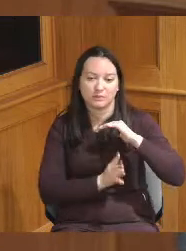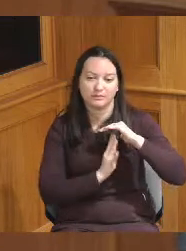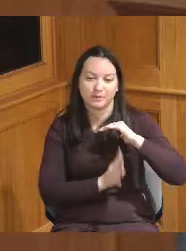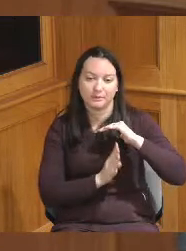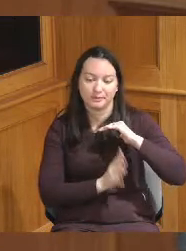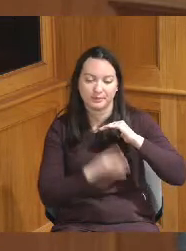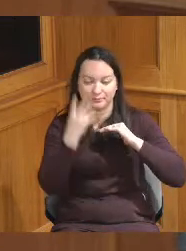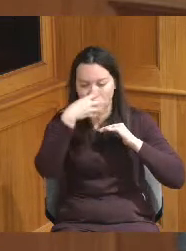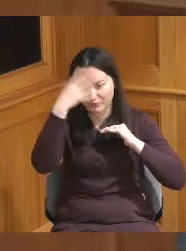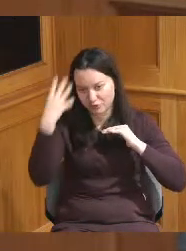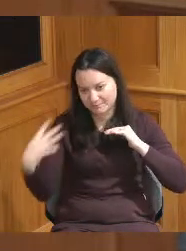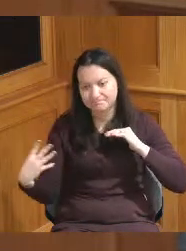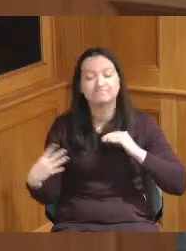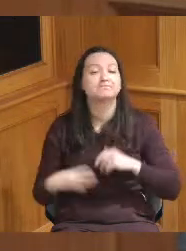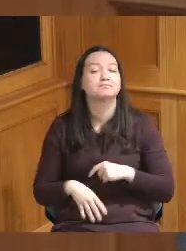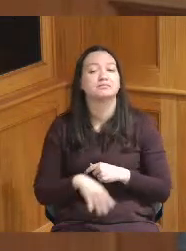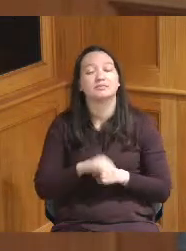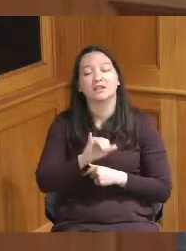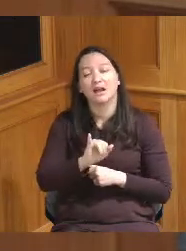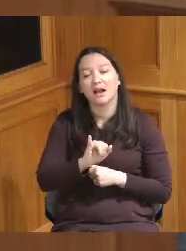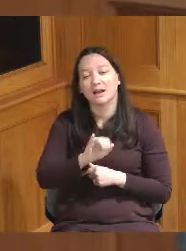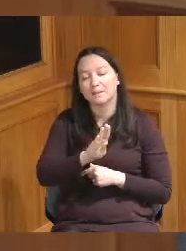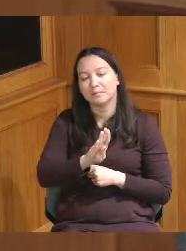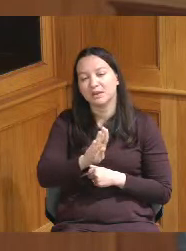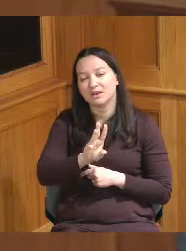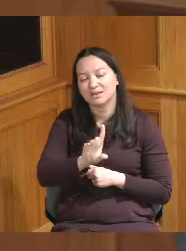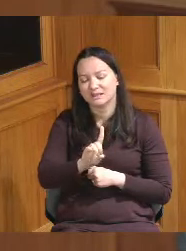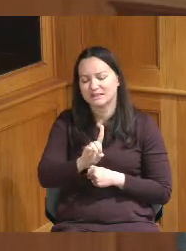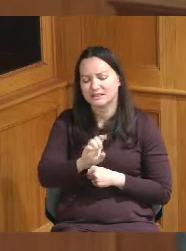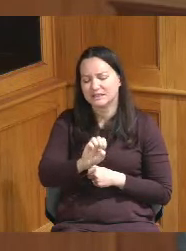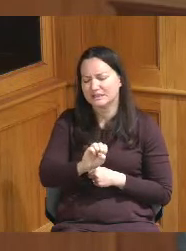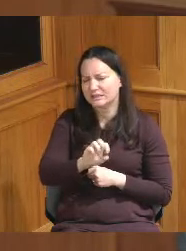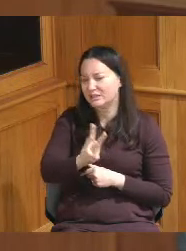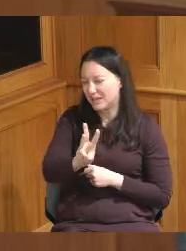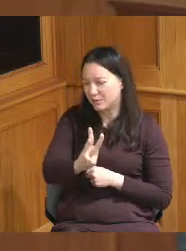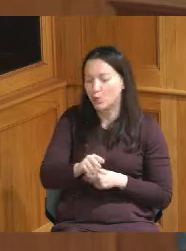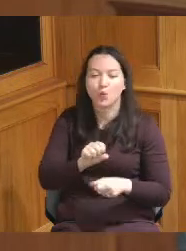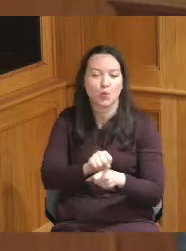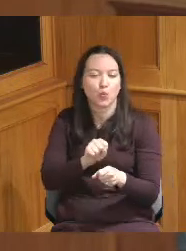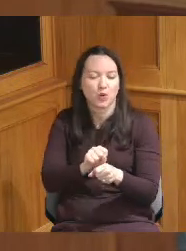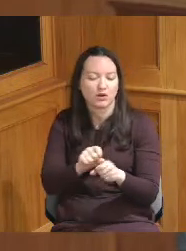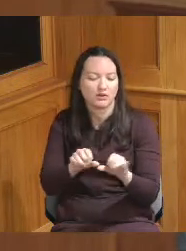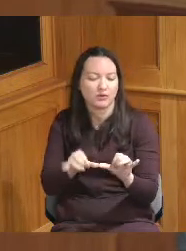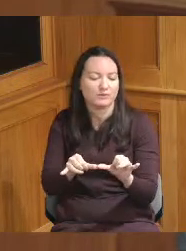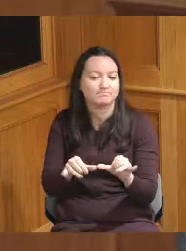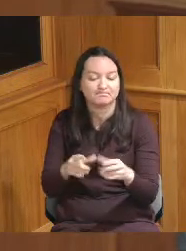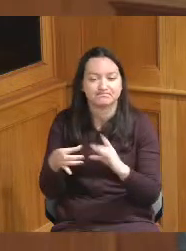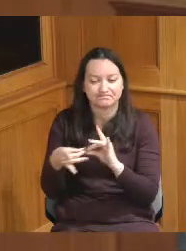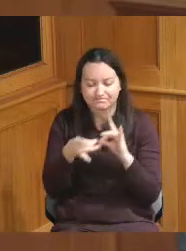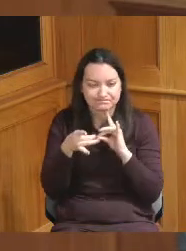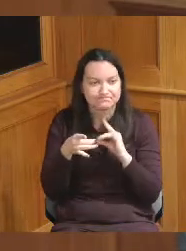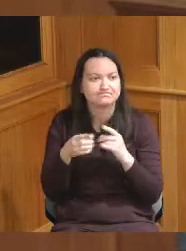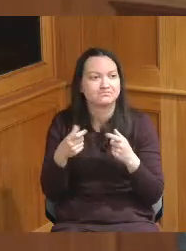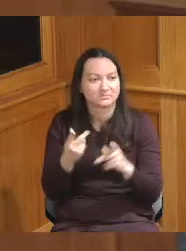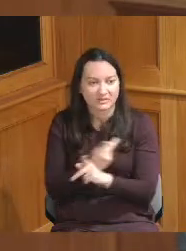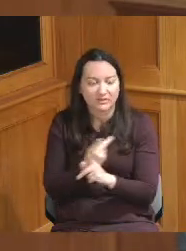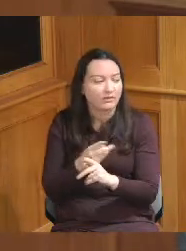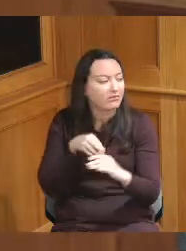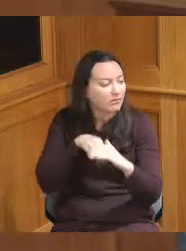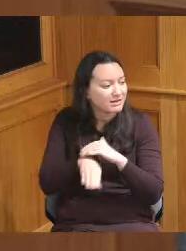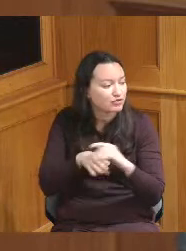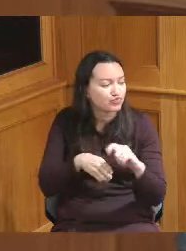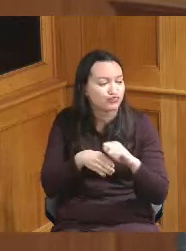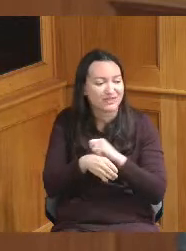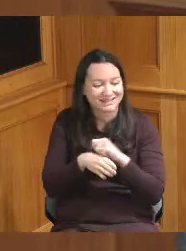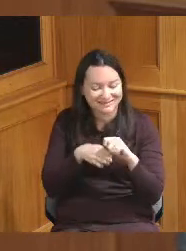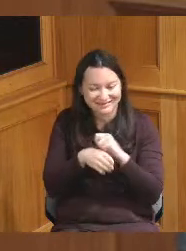communities, IBEW Electrical Training Center, who will increase coordination, awareness, and enhance access to